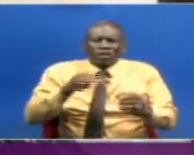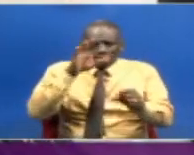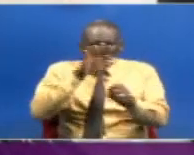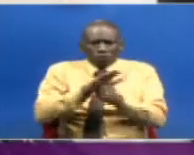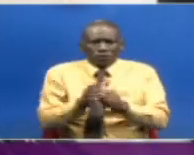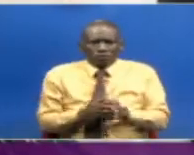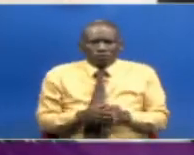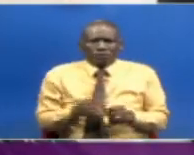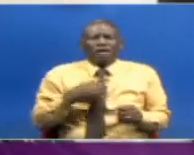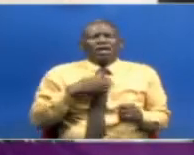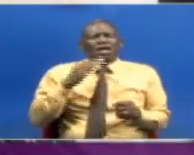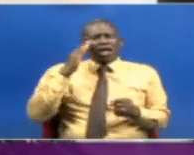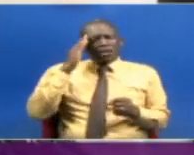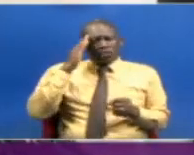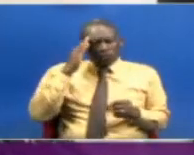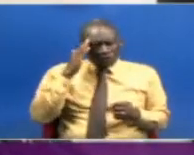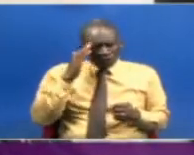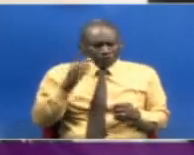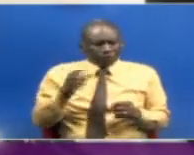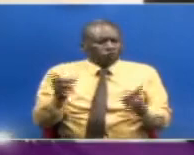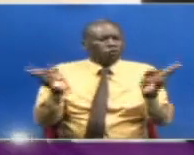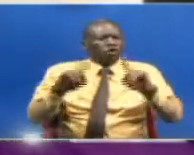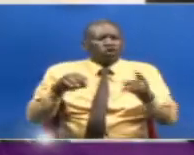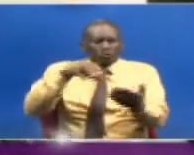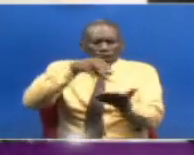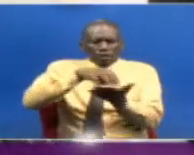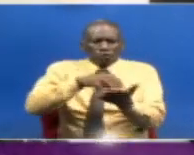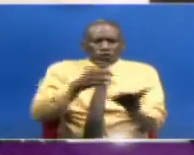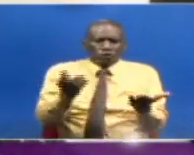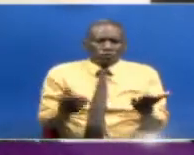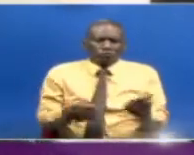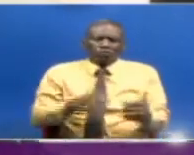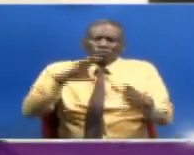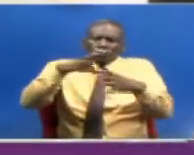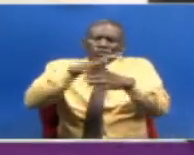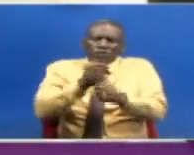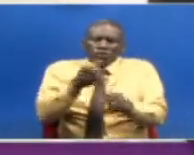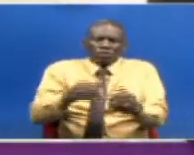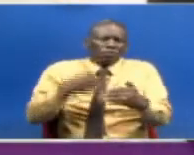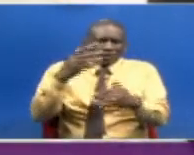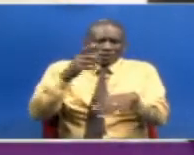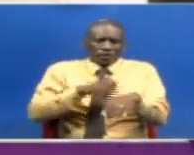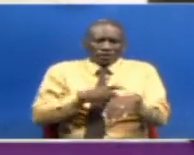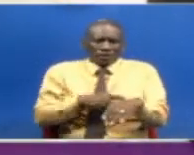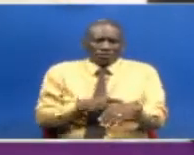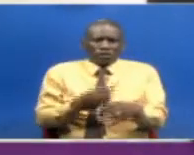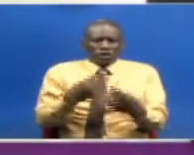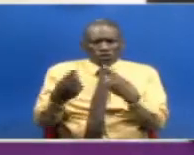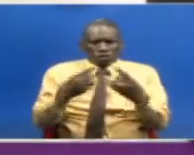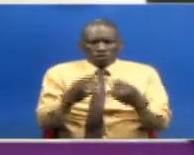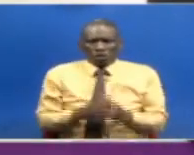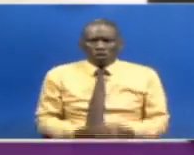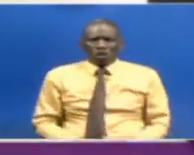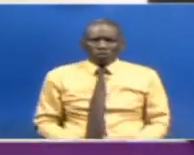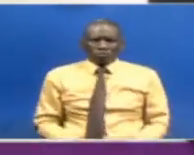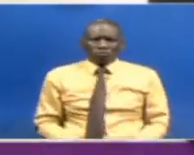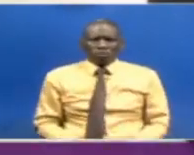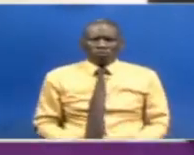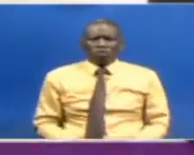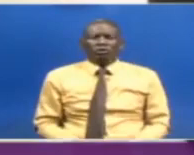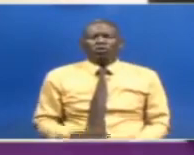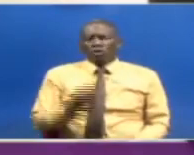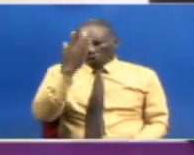I think you will not be in a position to trust them the next time they speak. Why I'm saying